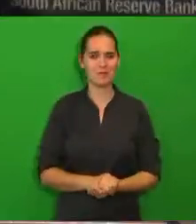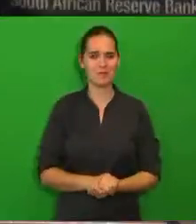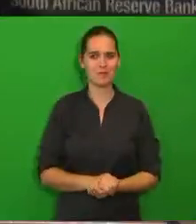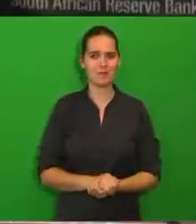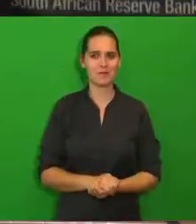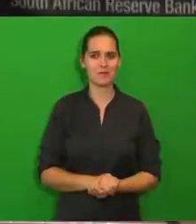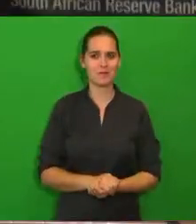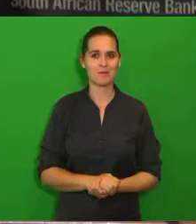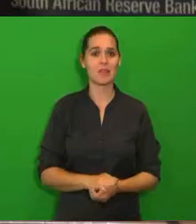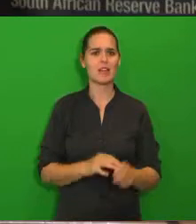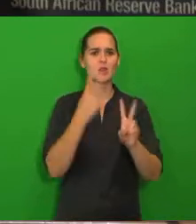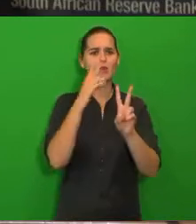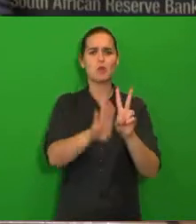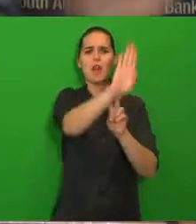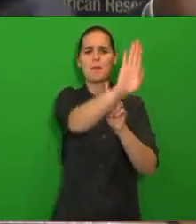two hands there.